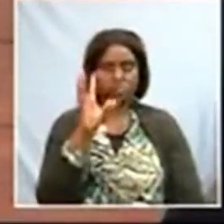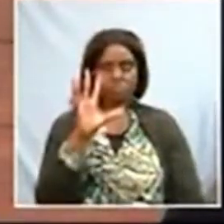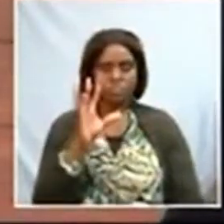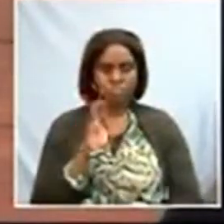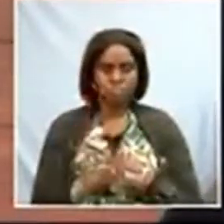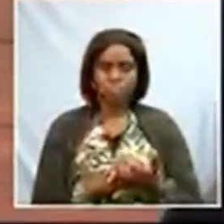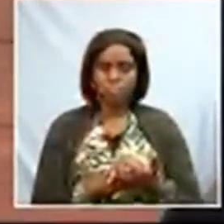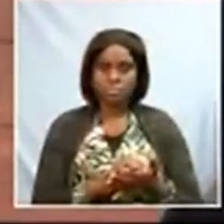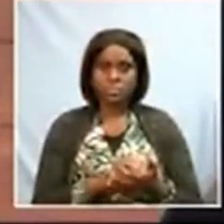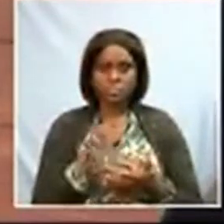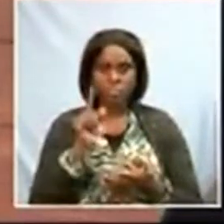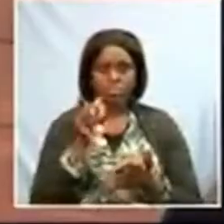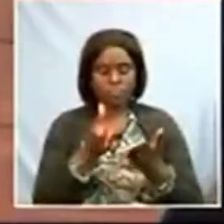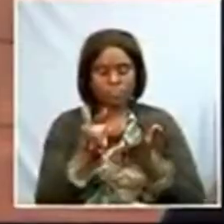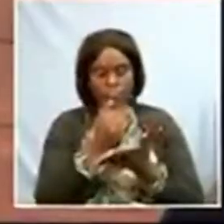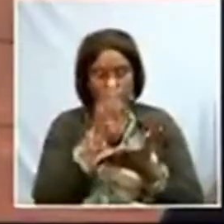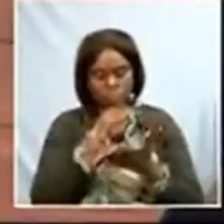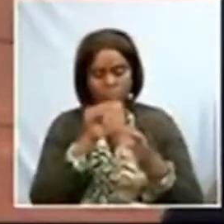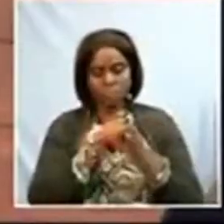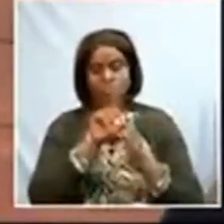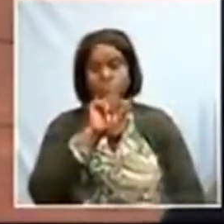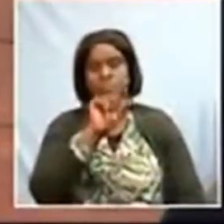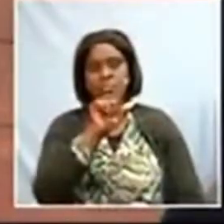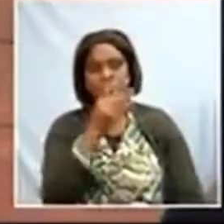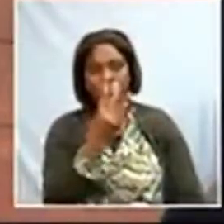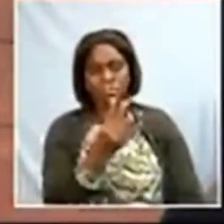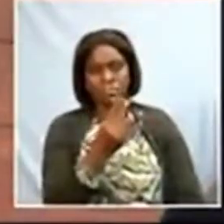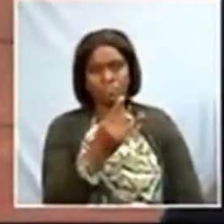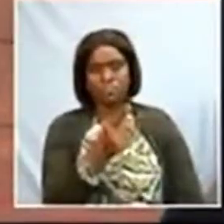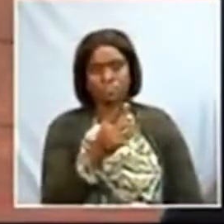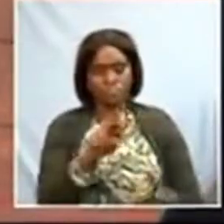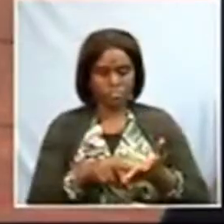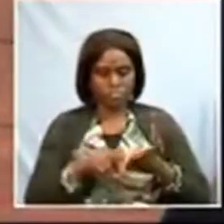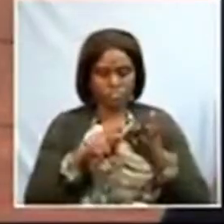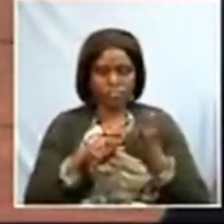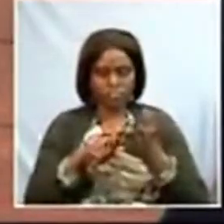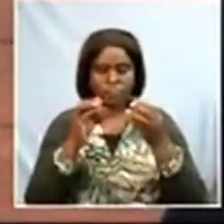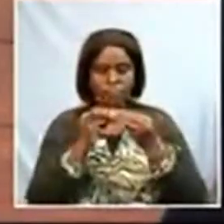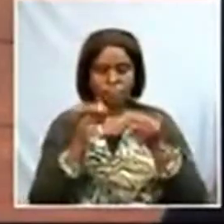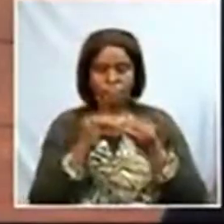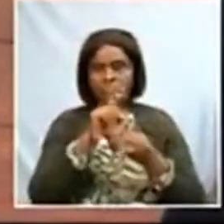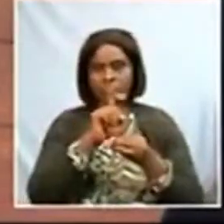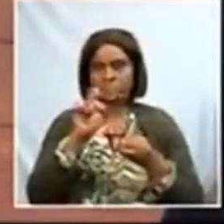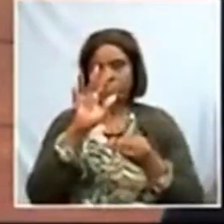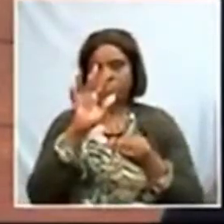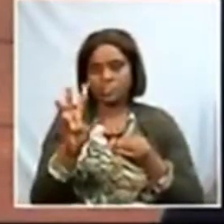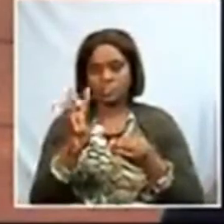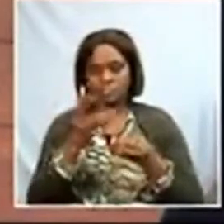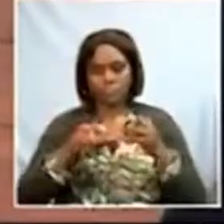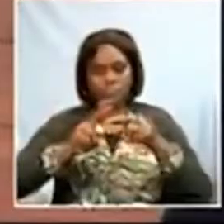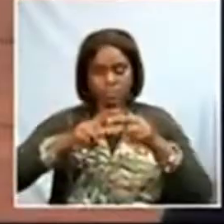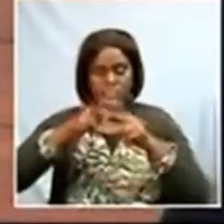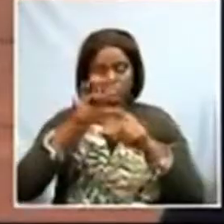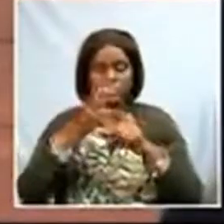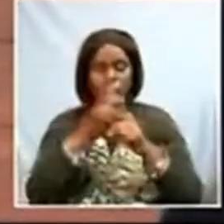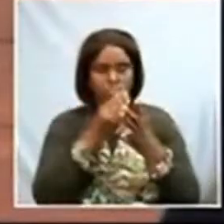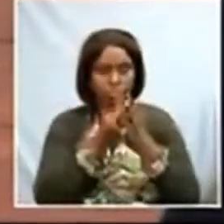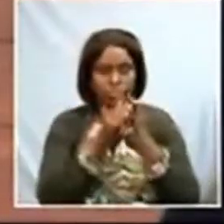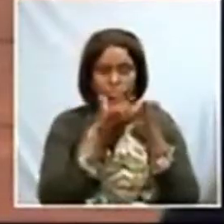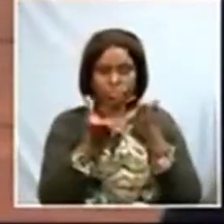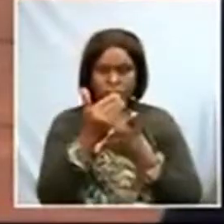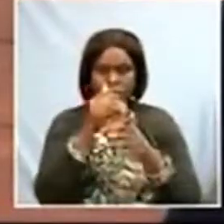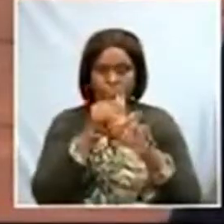241,765,000 was recovered in 2024, representing a 154 increase from the amount recovered